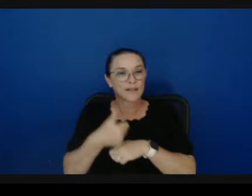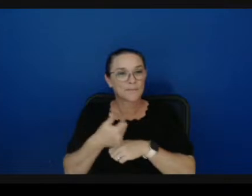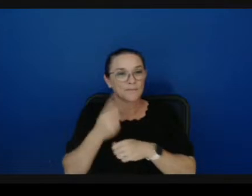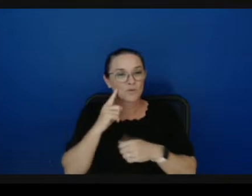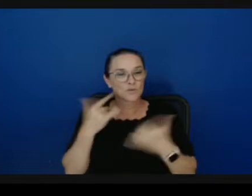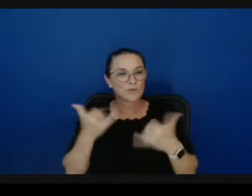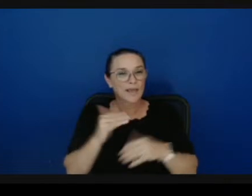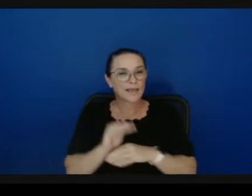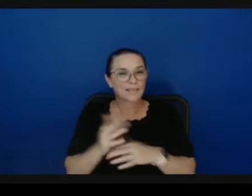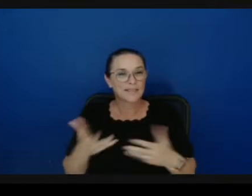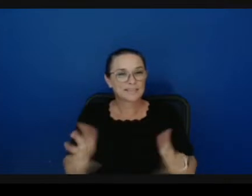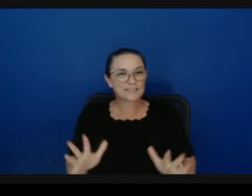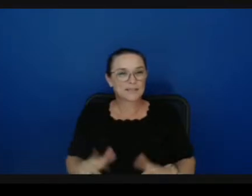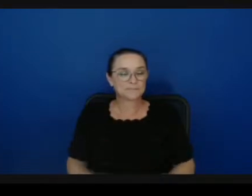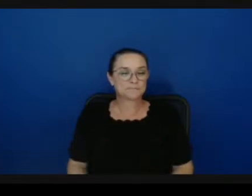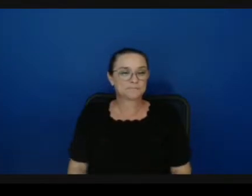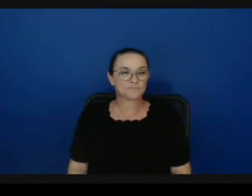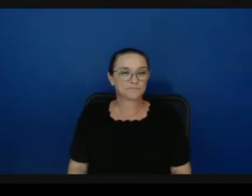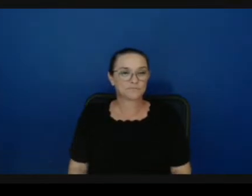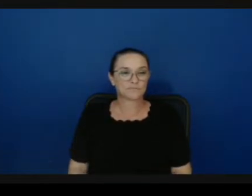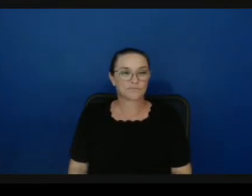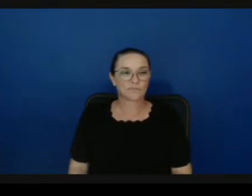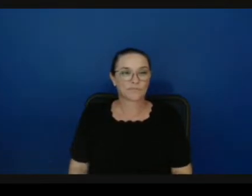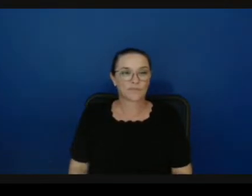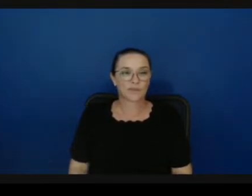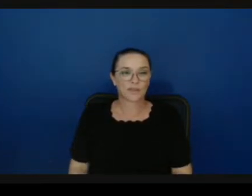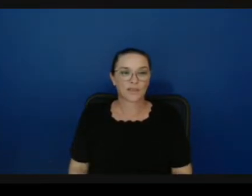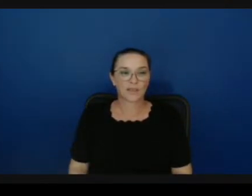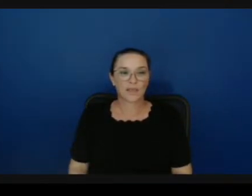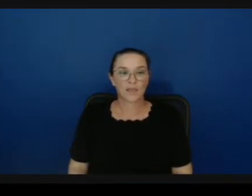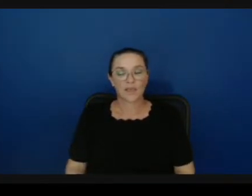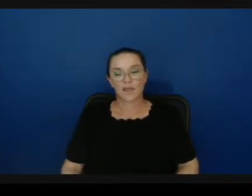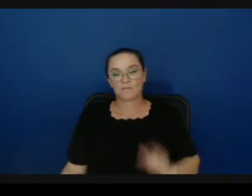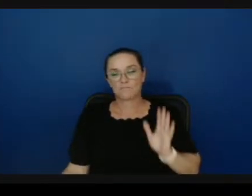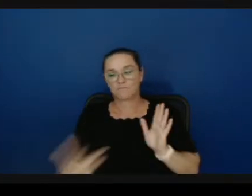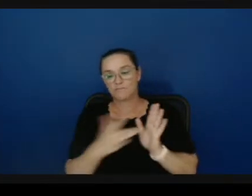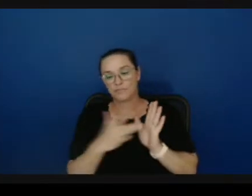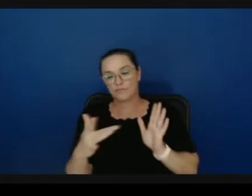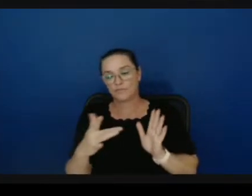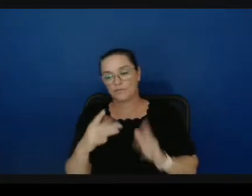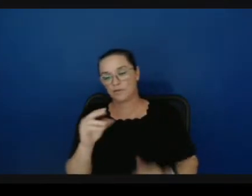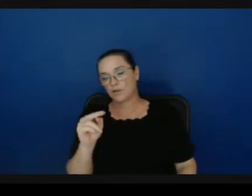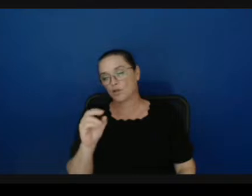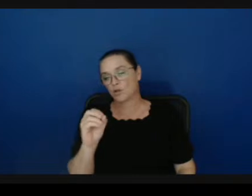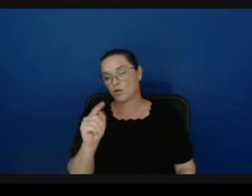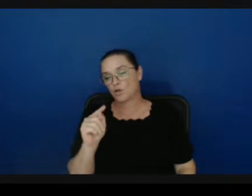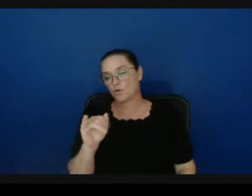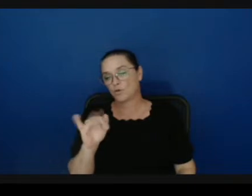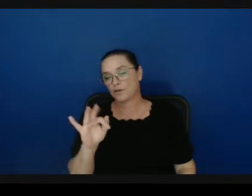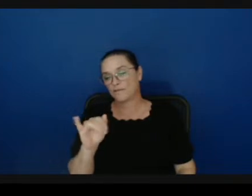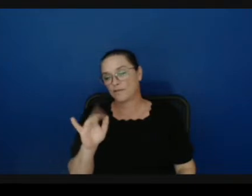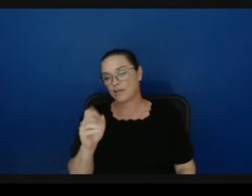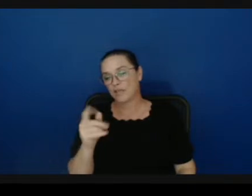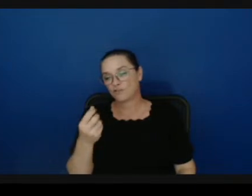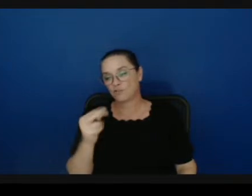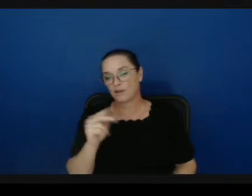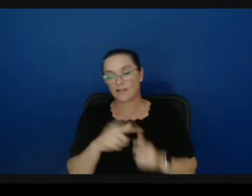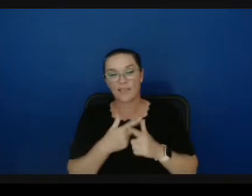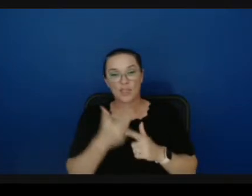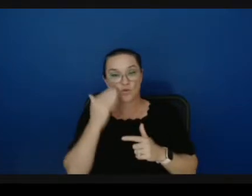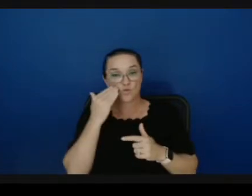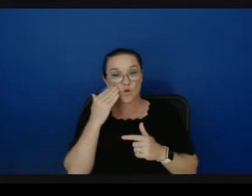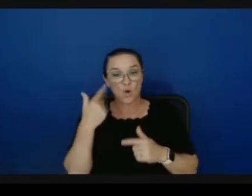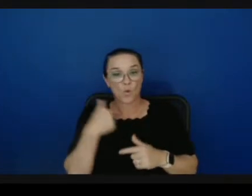that's all I have. Stay tuned. Make sure the notification bell is hit so that you don't miss when we go live for something that's coming